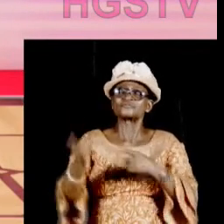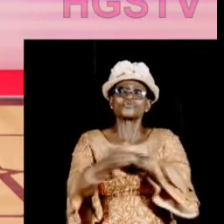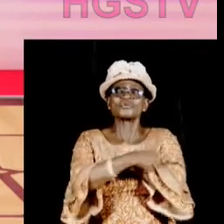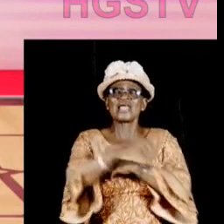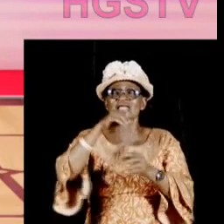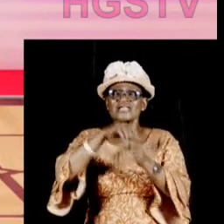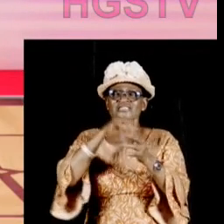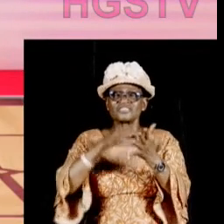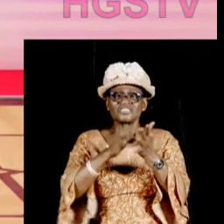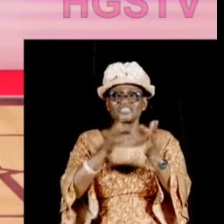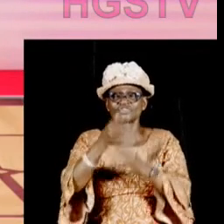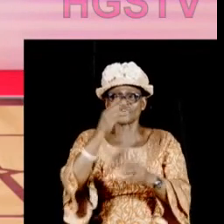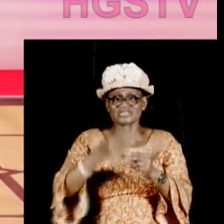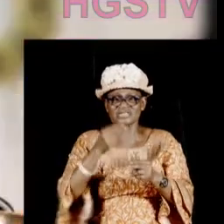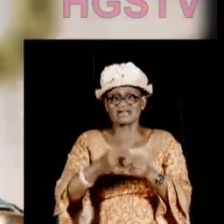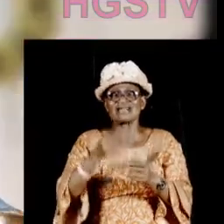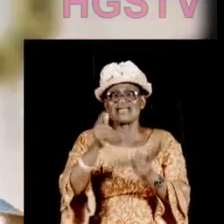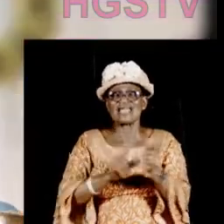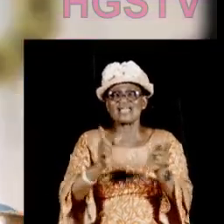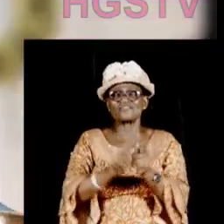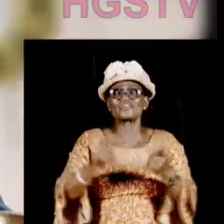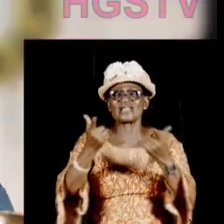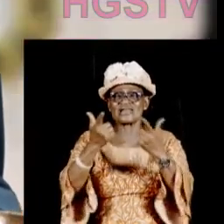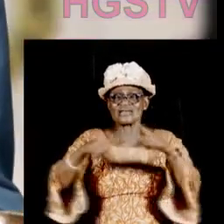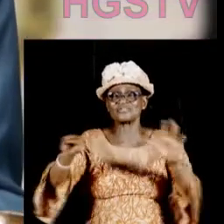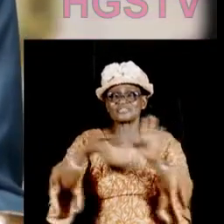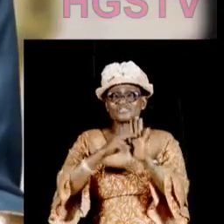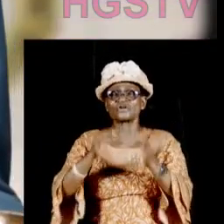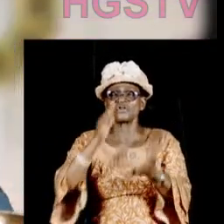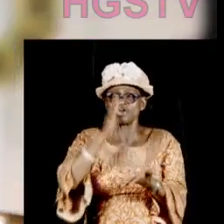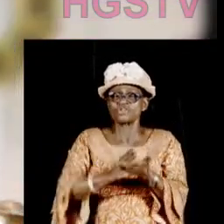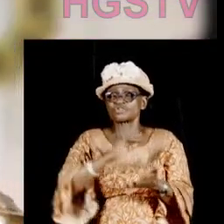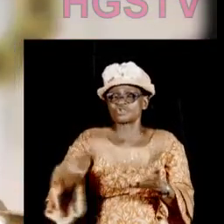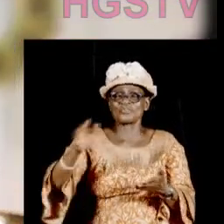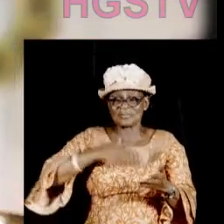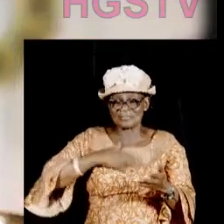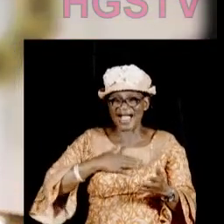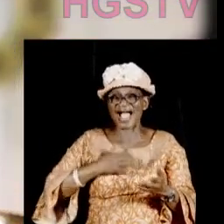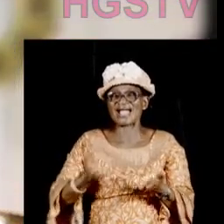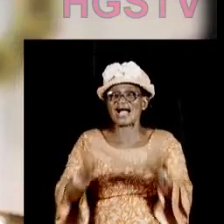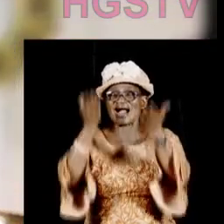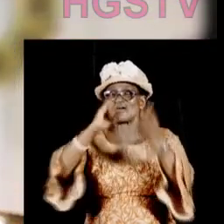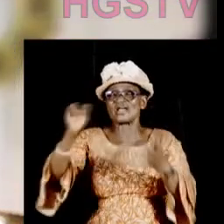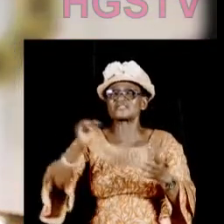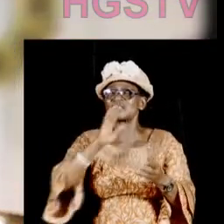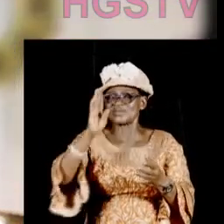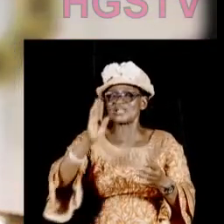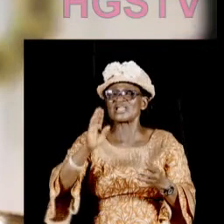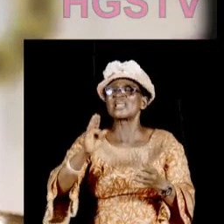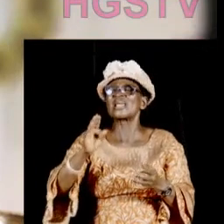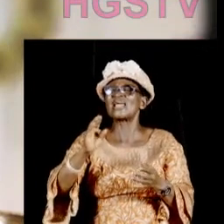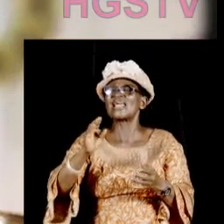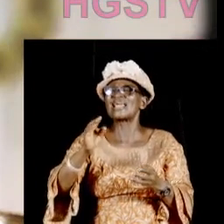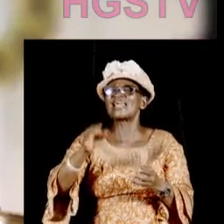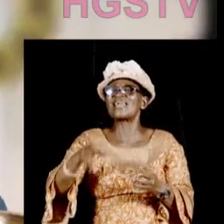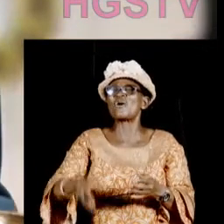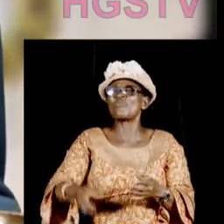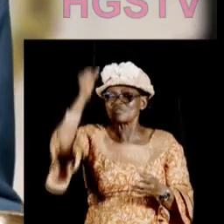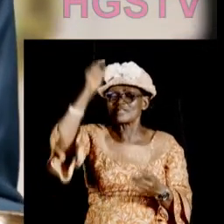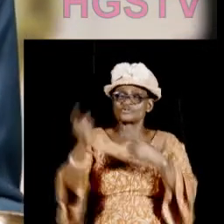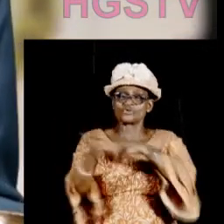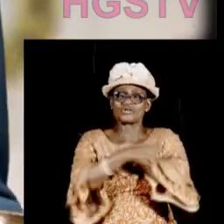Let them be uprooted. Every limitation stopping my rising be uprooted today in Jesus' name. In Jesus' mighty